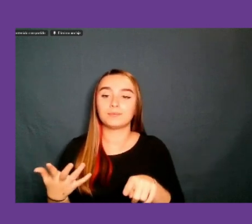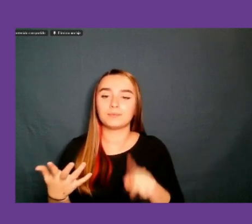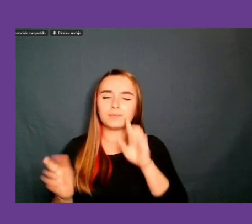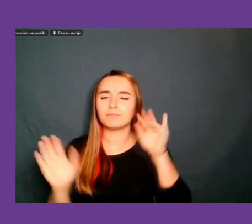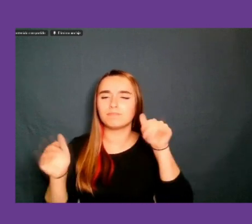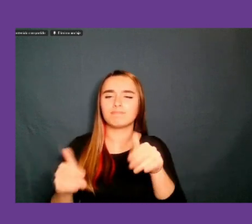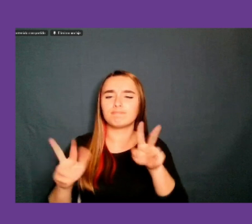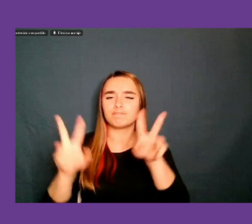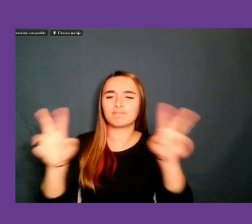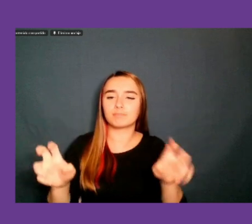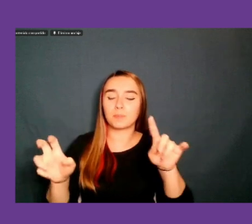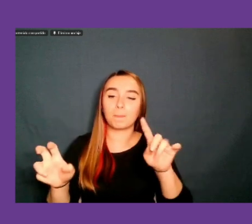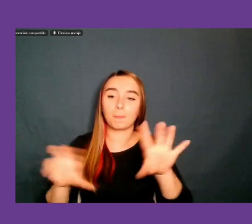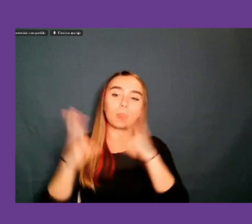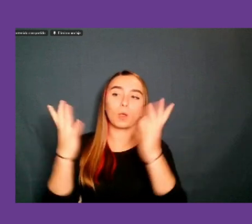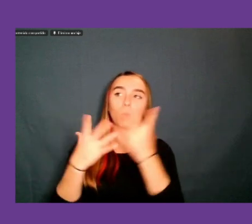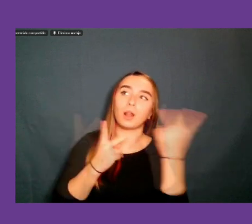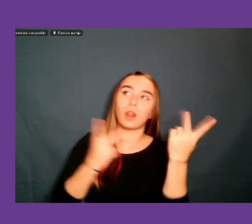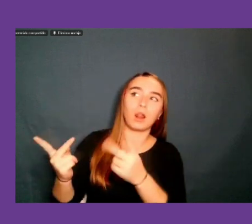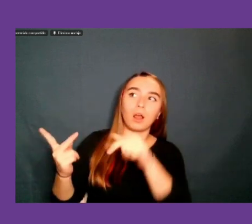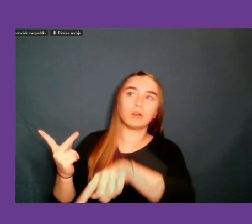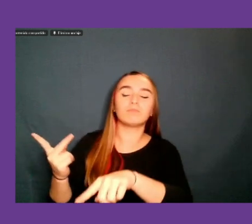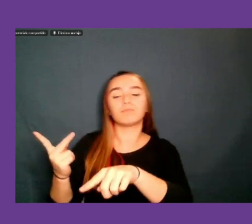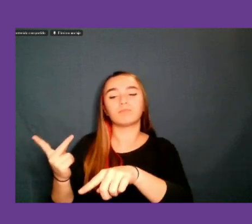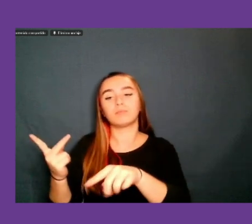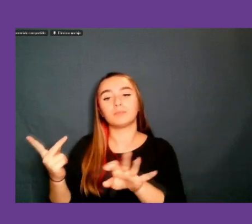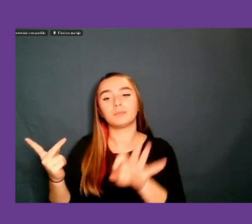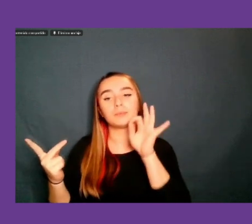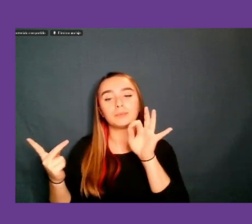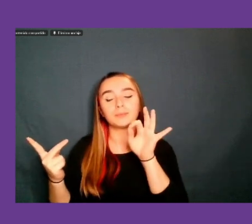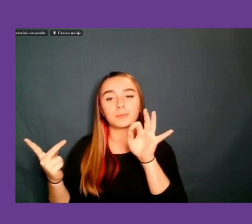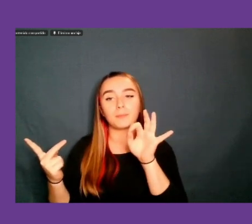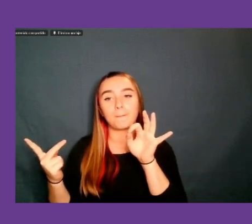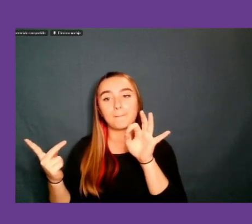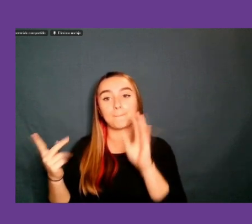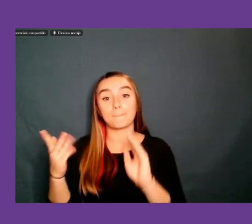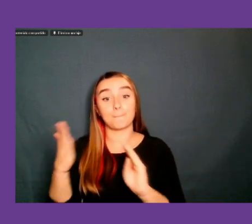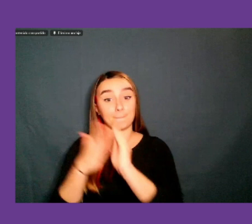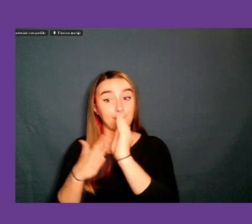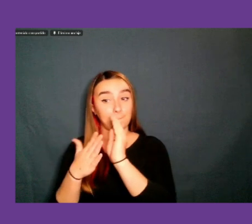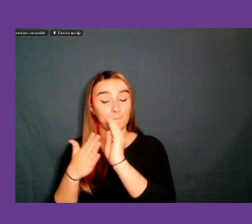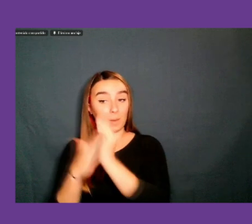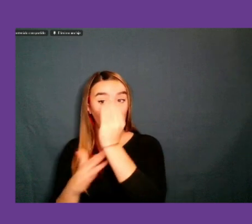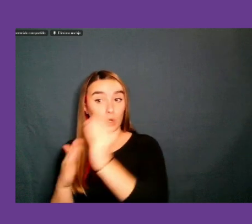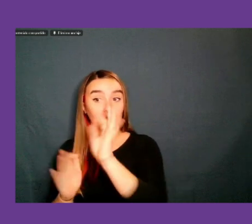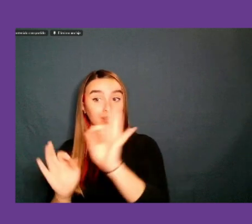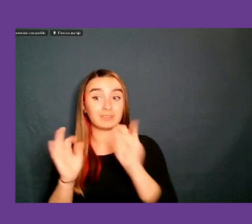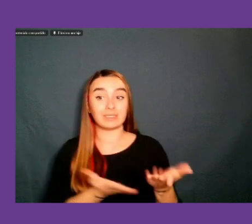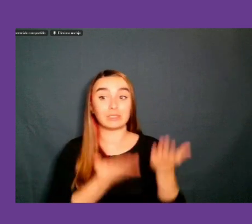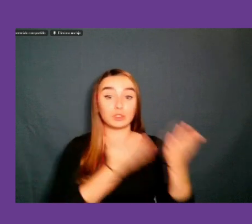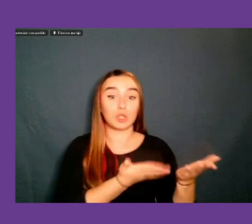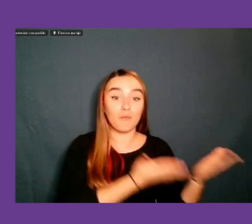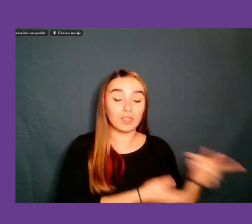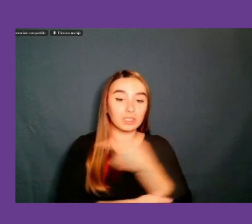the global approach, and accessible products and services are the